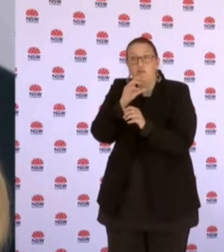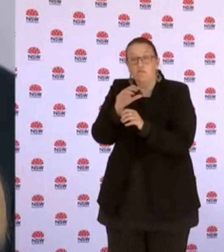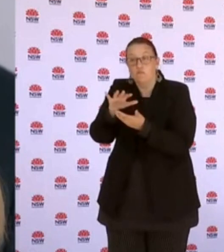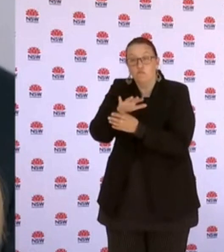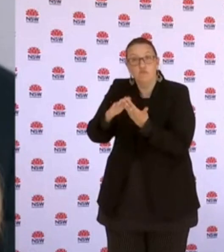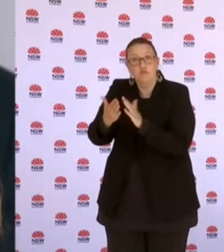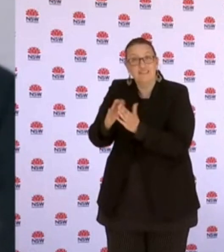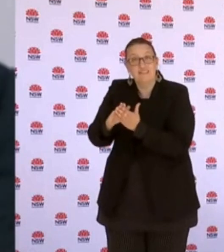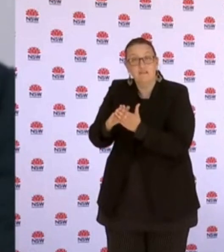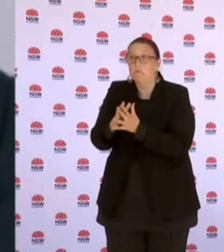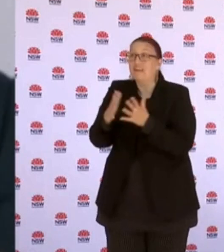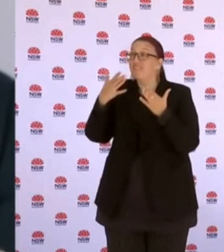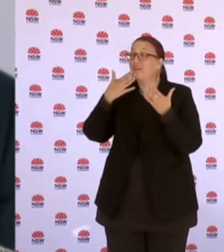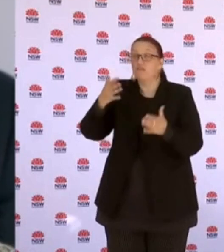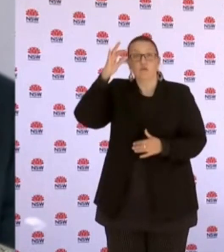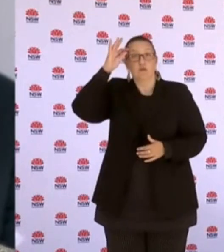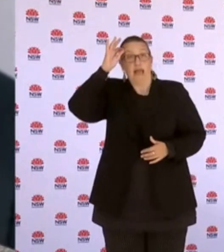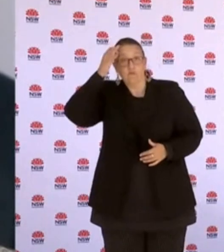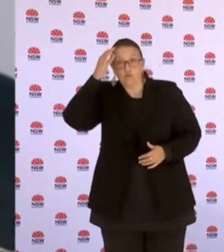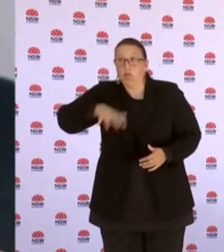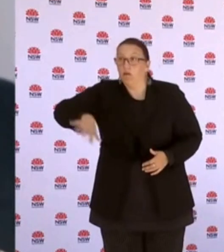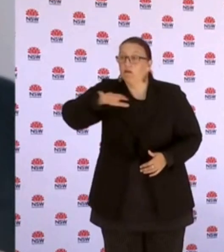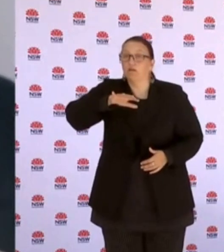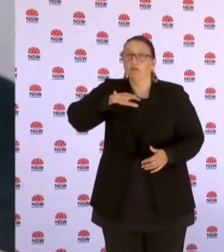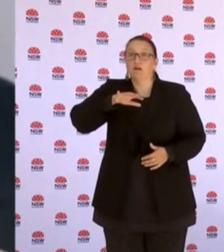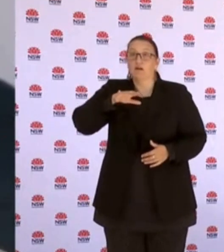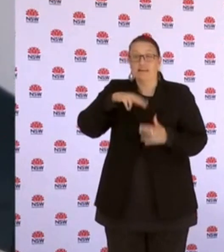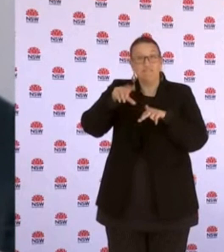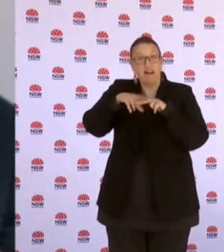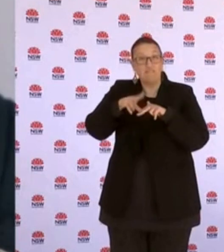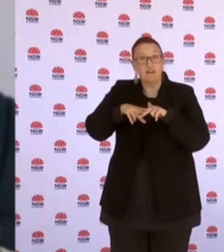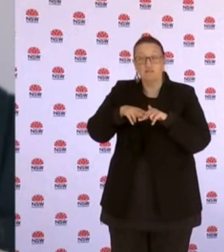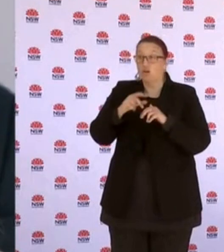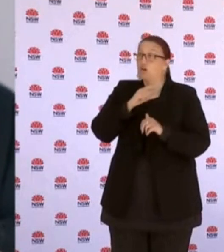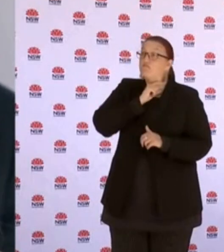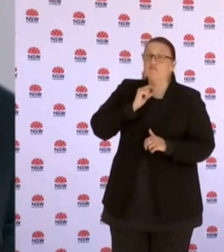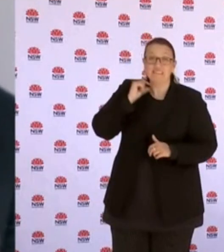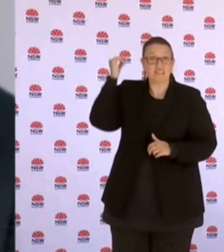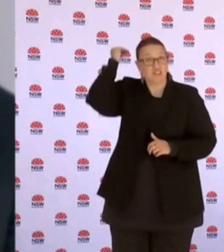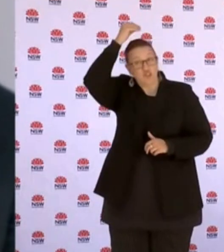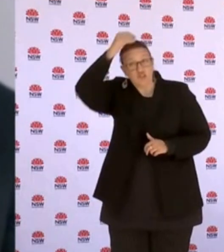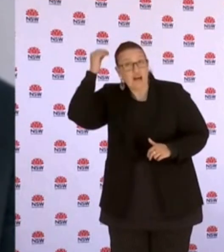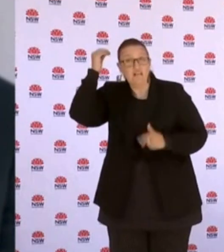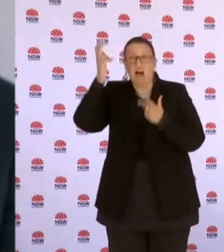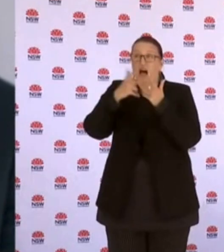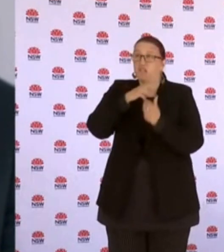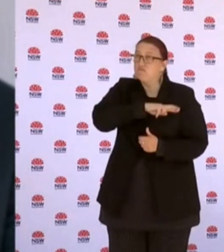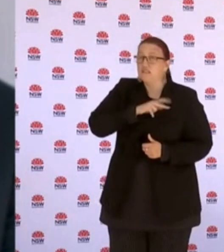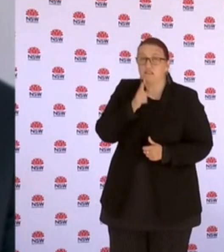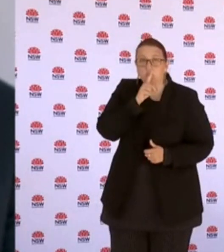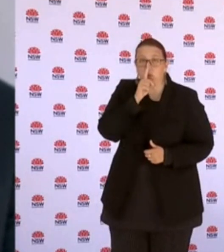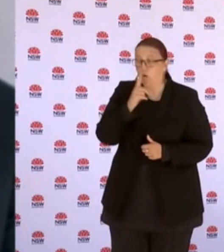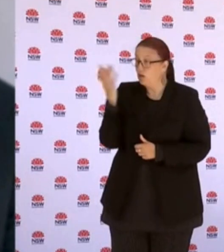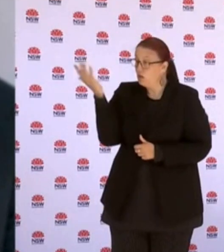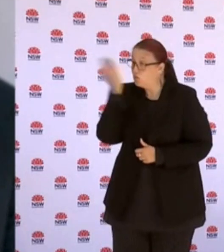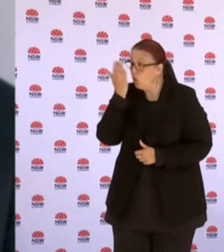community leaders, the church leaders, the schools in that communities for getting the message out and working with us to make